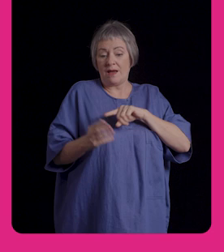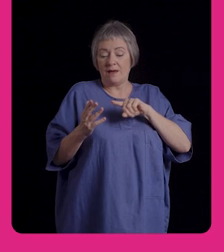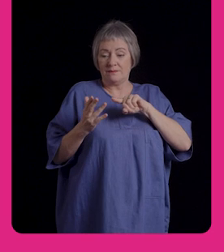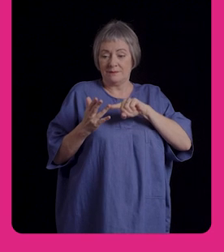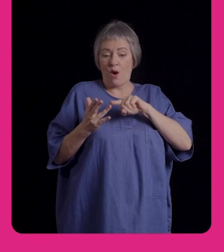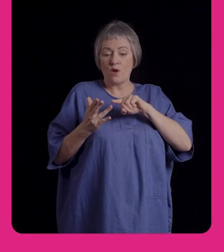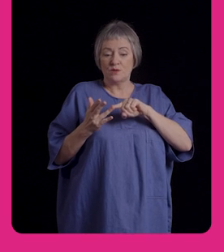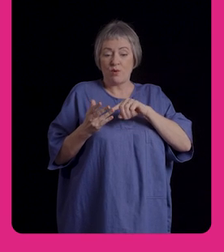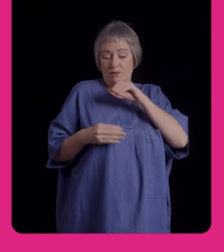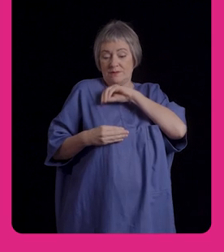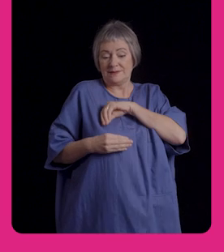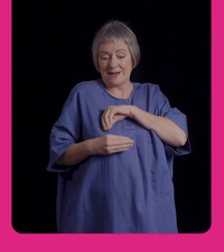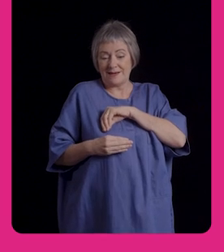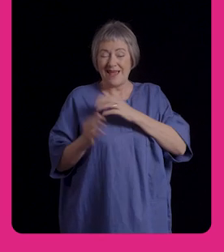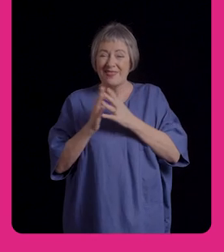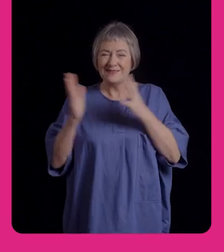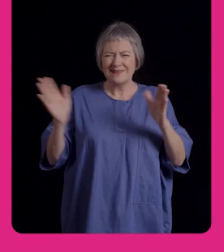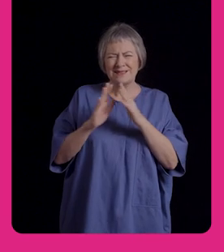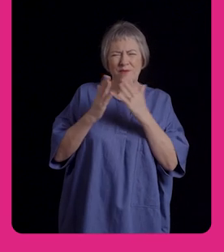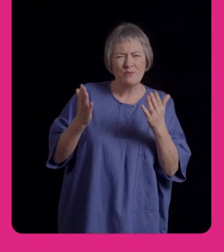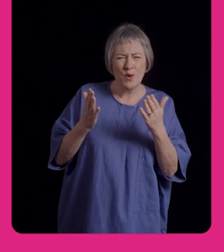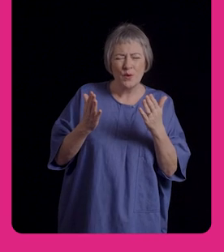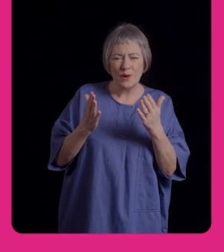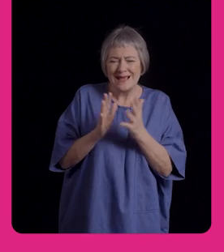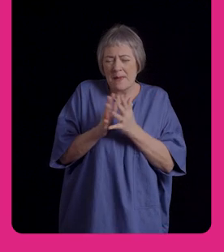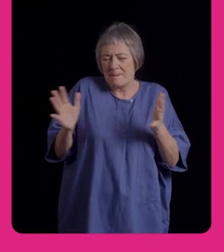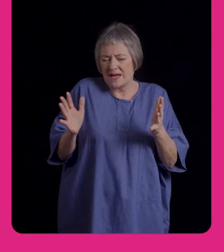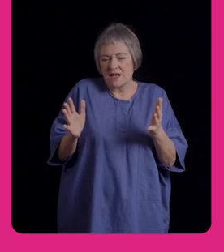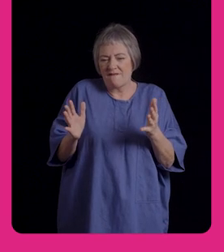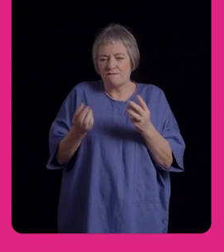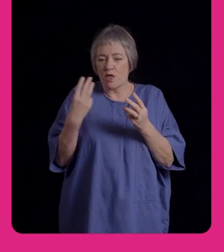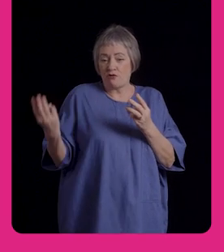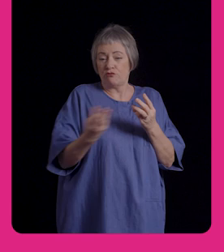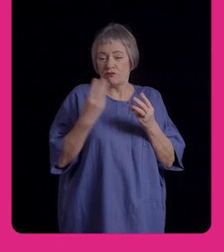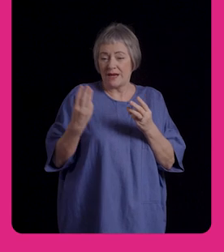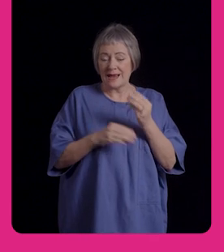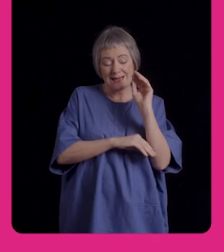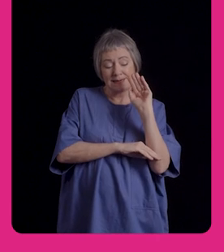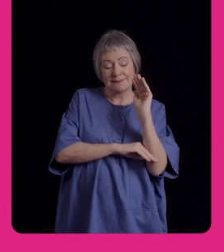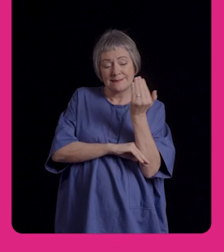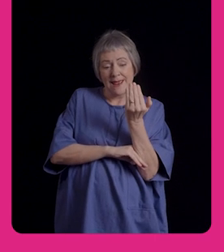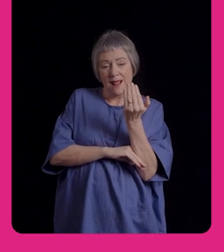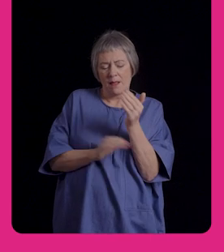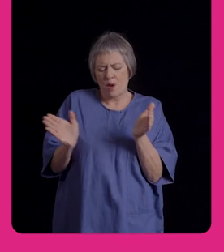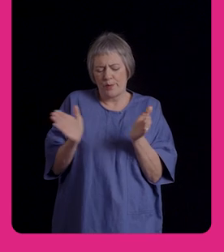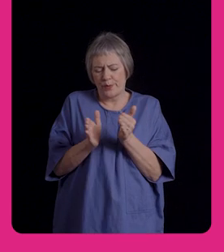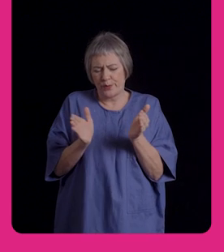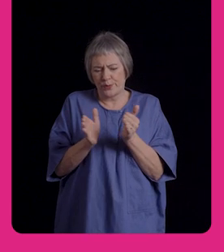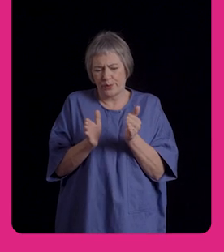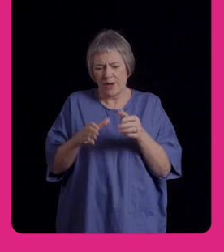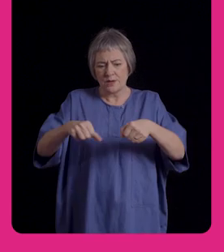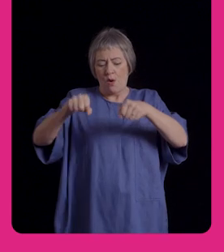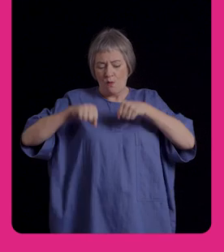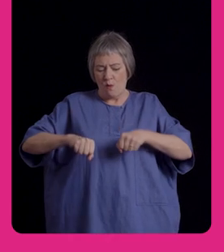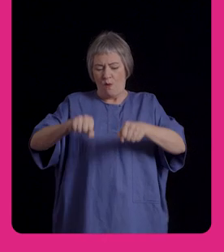in. Pretty much like the size of the book is just big enough for you three. It has a sail, but it's like little, it's like a rowboat. There's oars in the